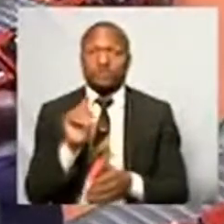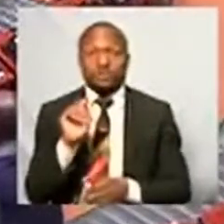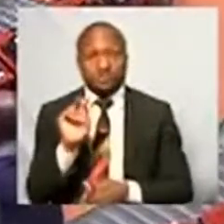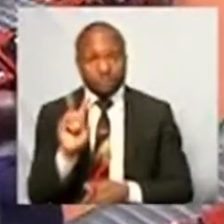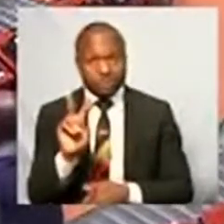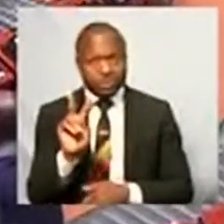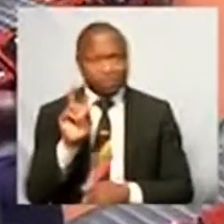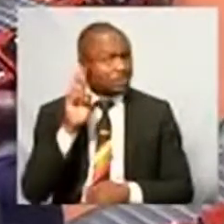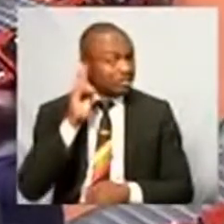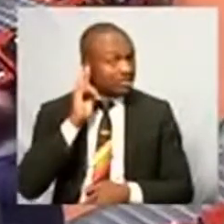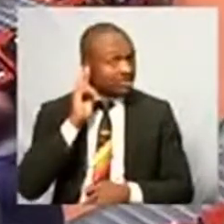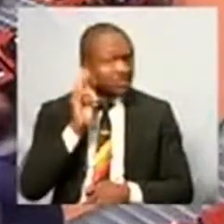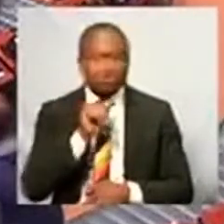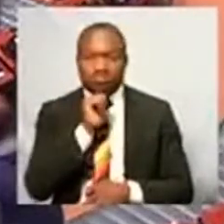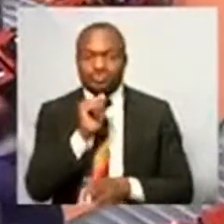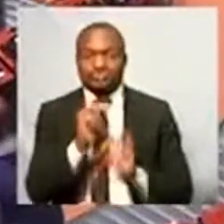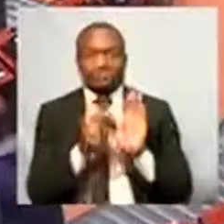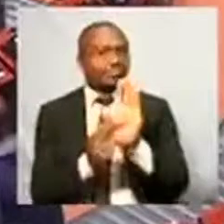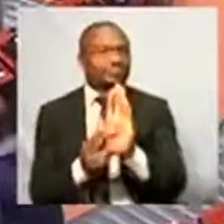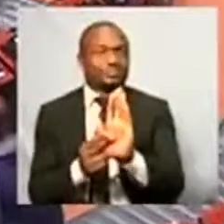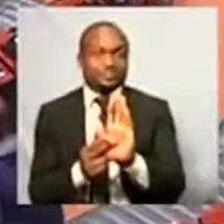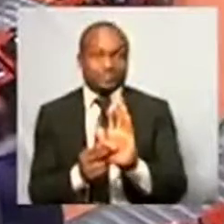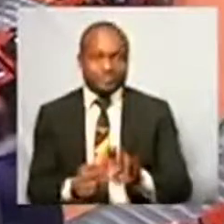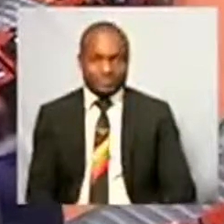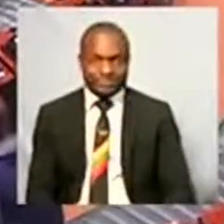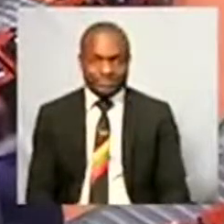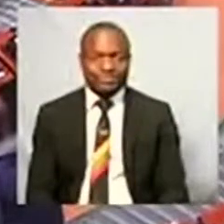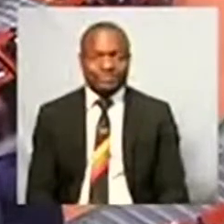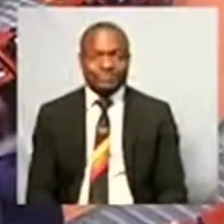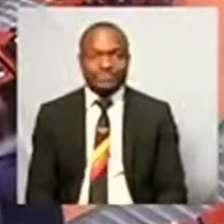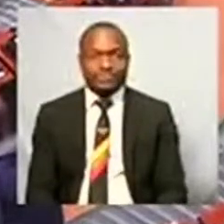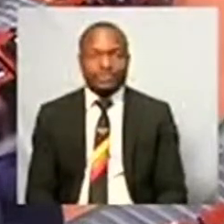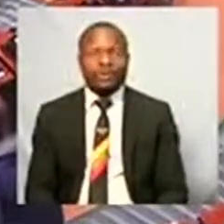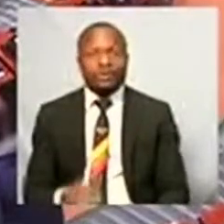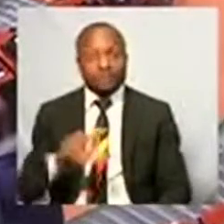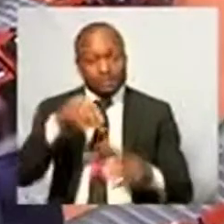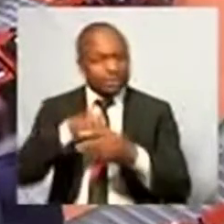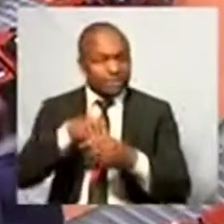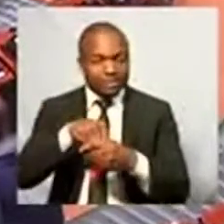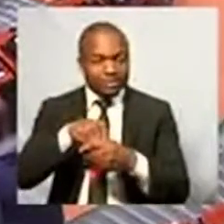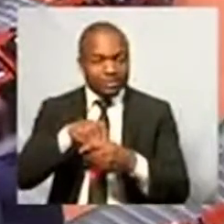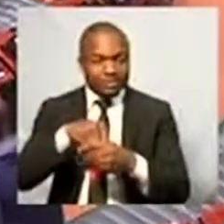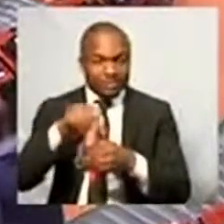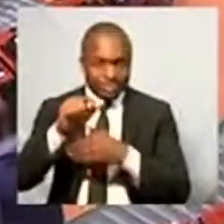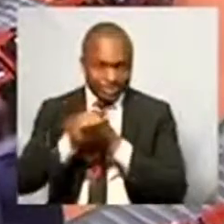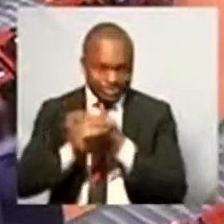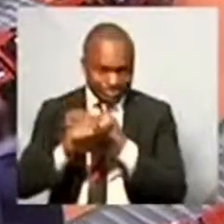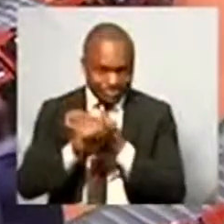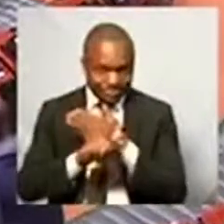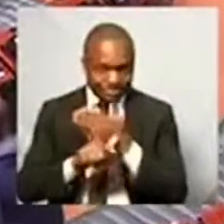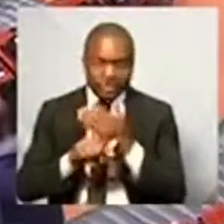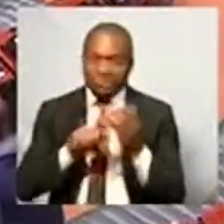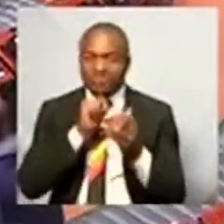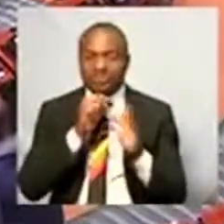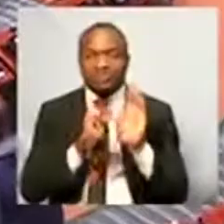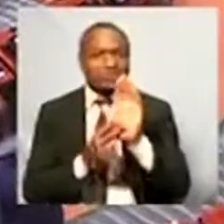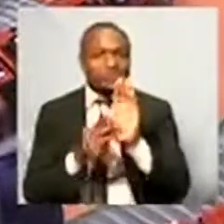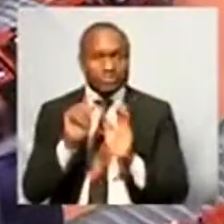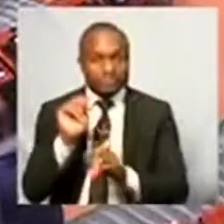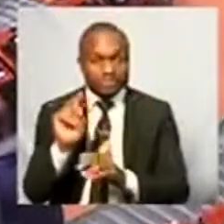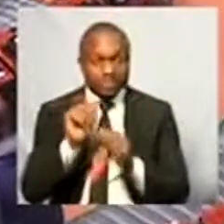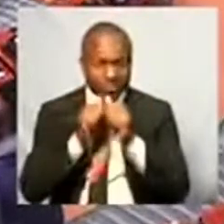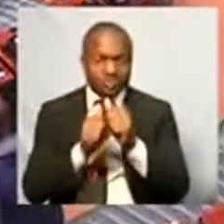television, either on radio, broadcast on either radio or television. It's going to be held in camera. This is according